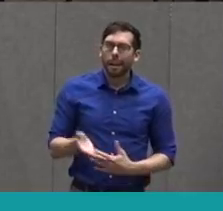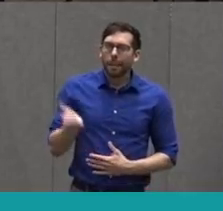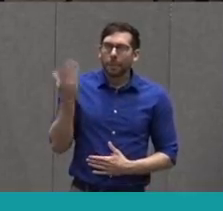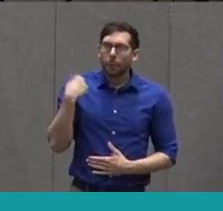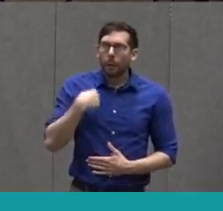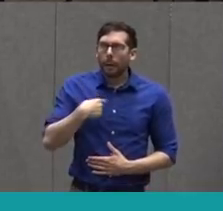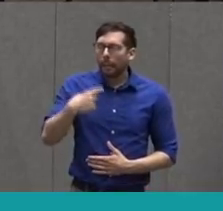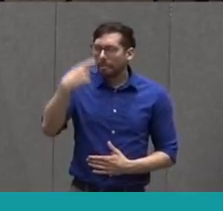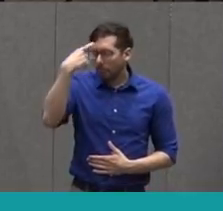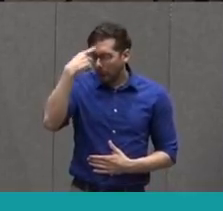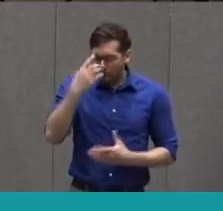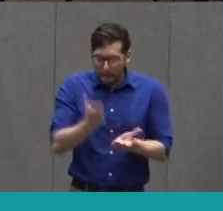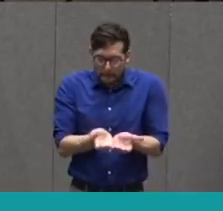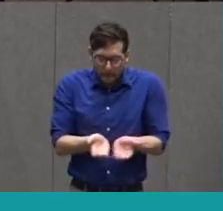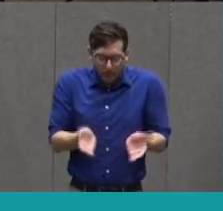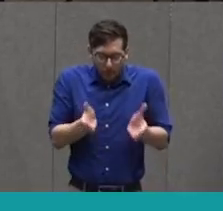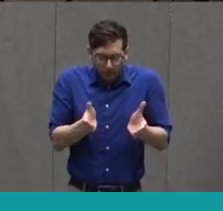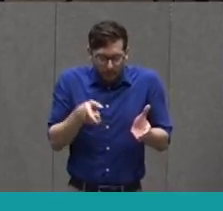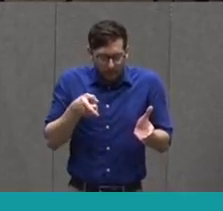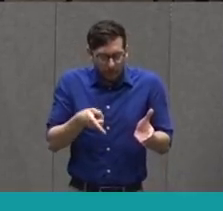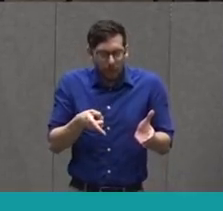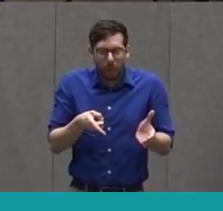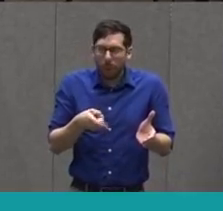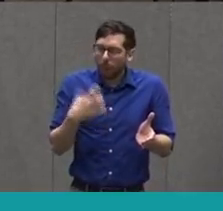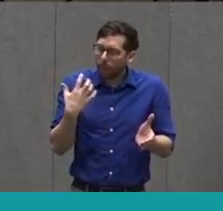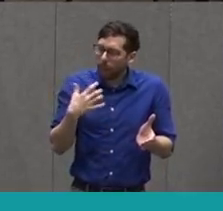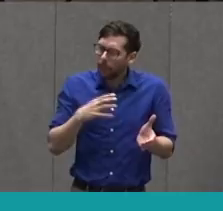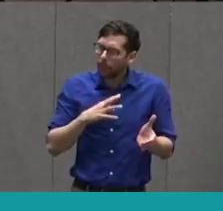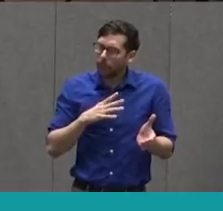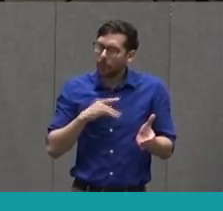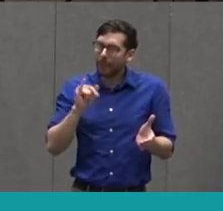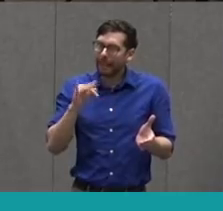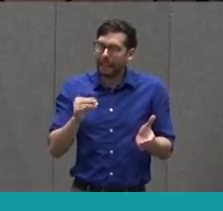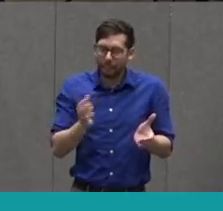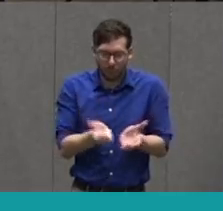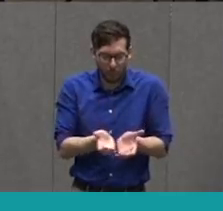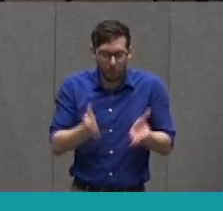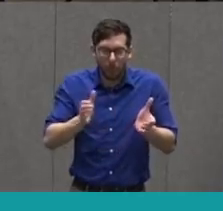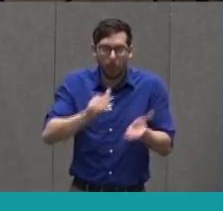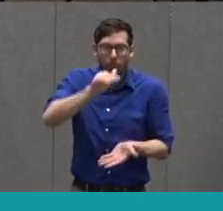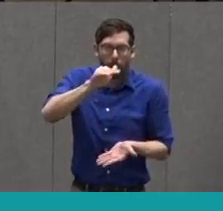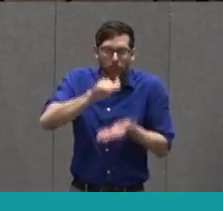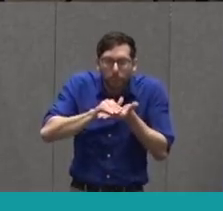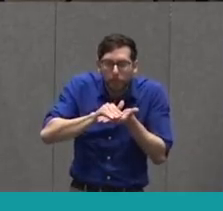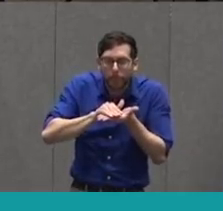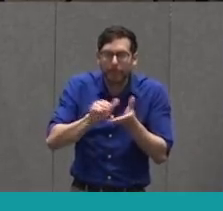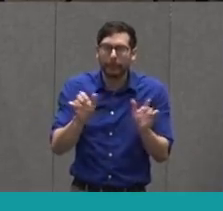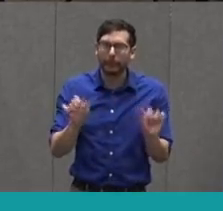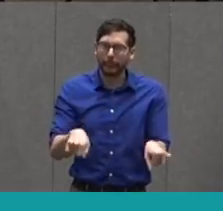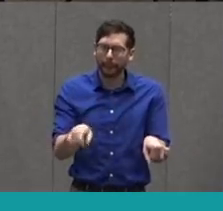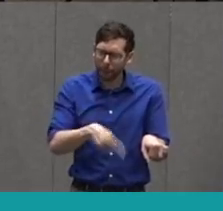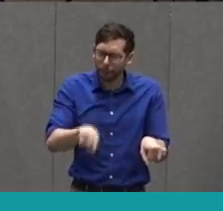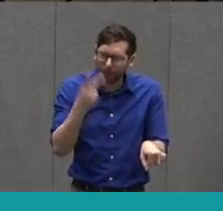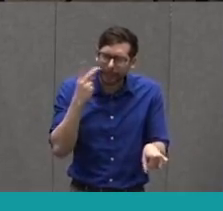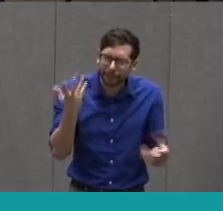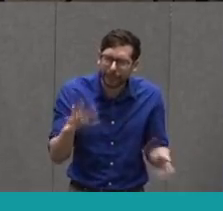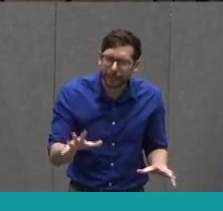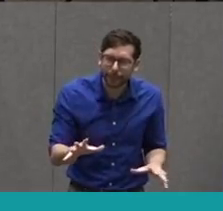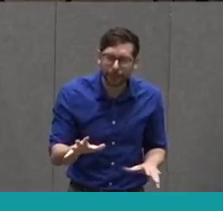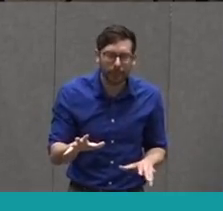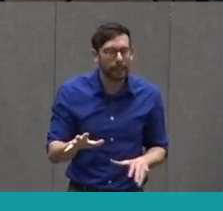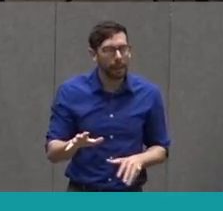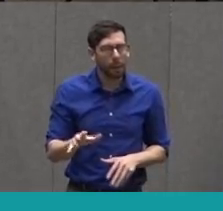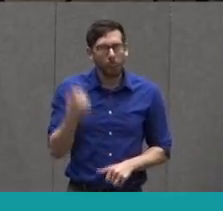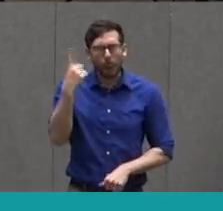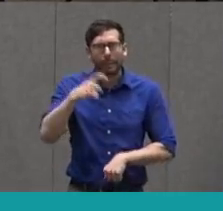if that bowl could collapse? Have you ever seen those? I've only seen one once, but I think